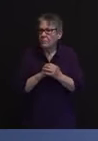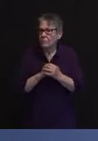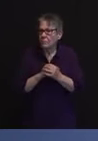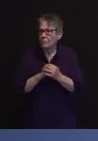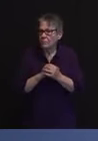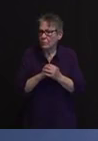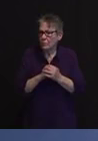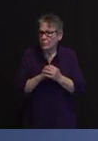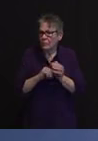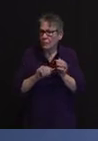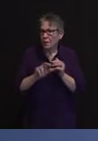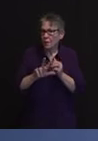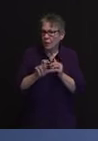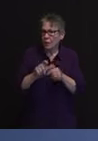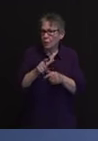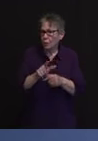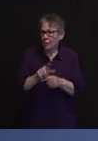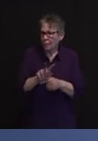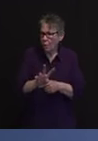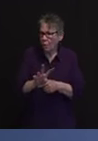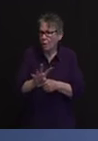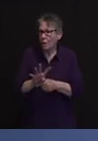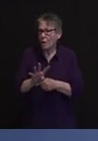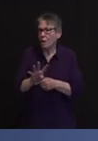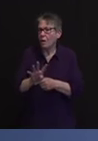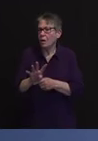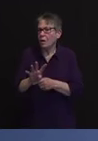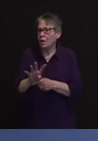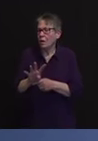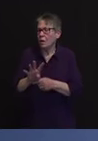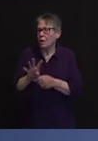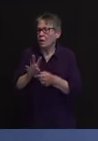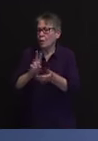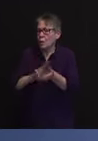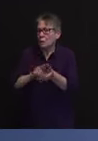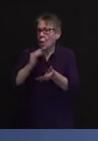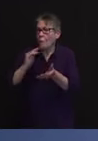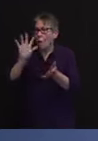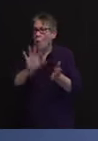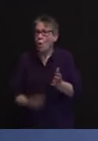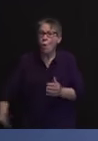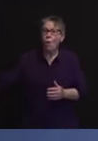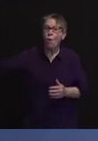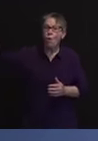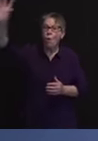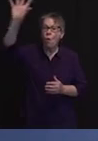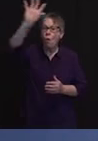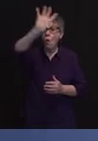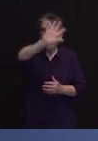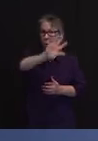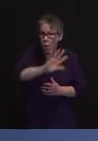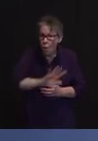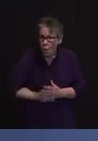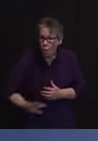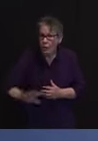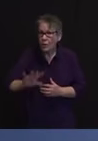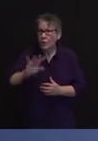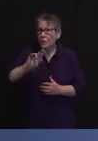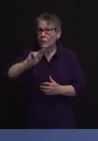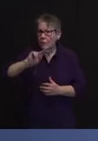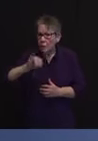324 long-term care facilities in the state with COVID-19 cases, for a total